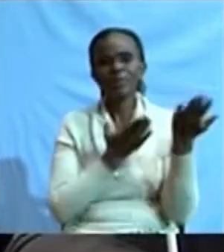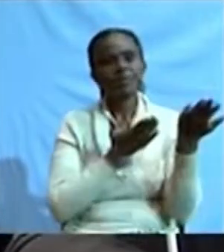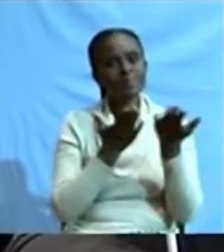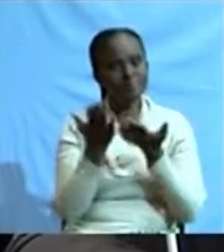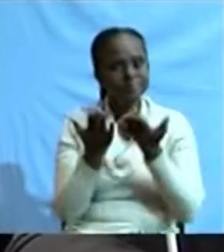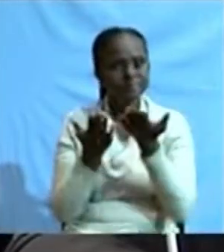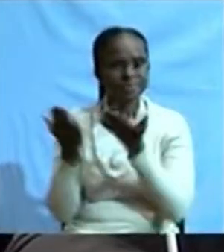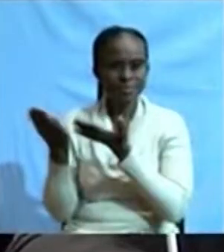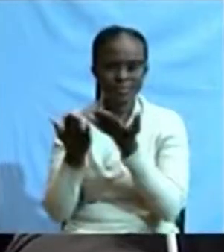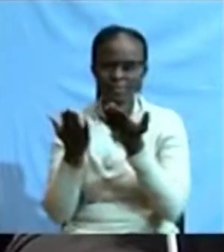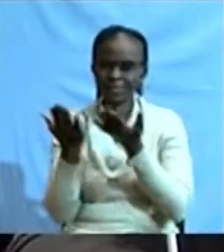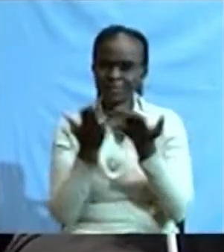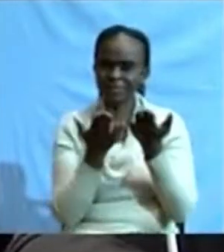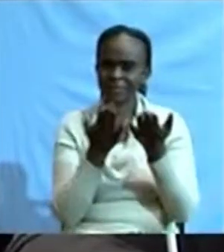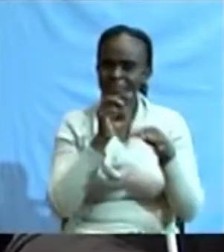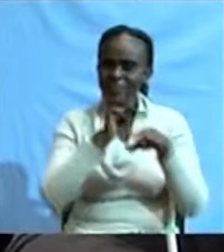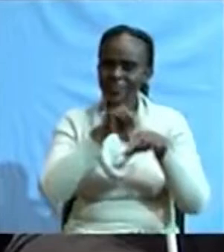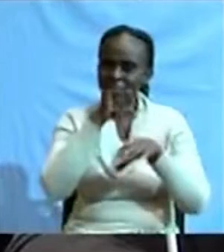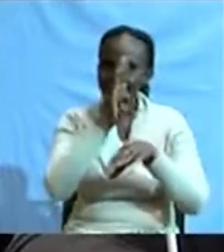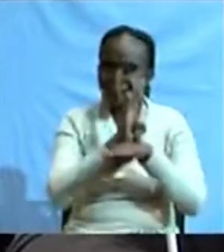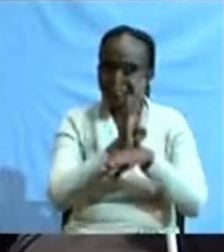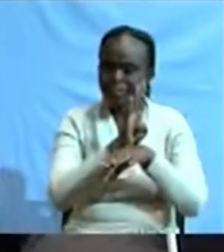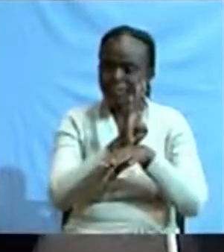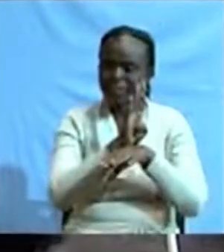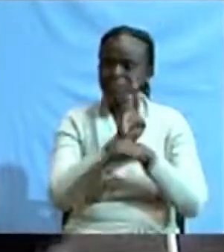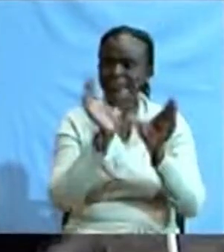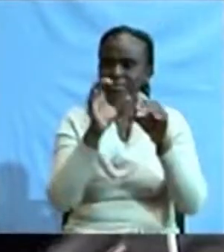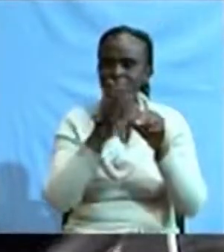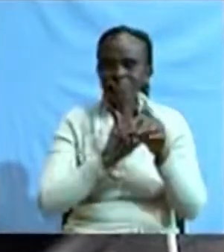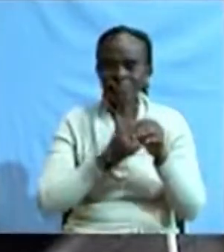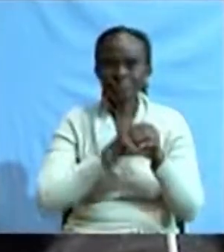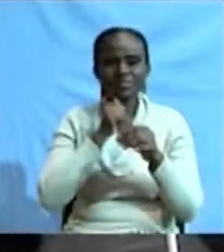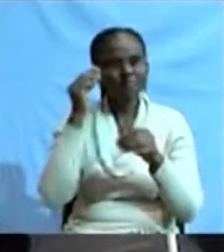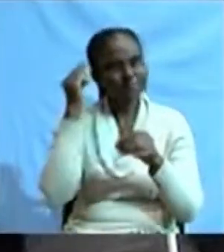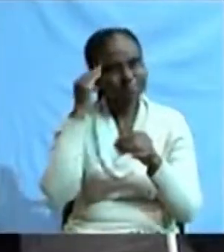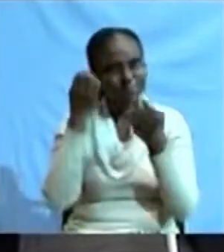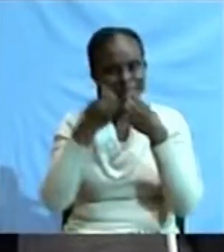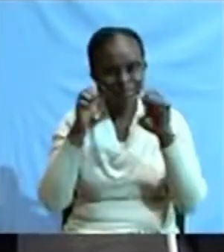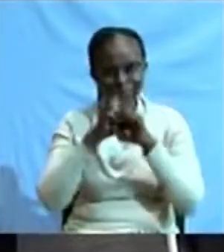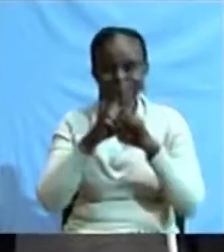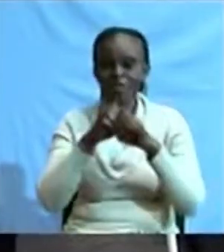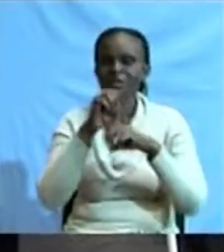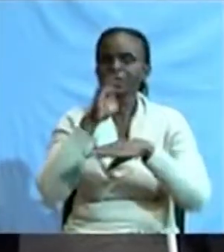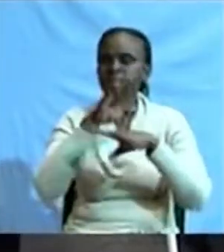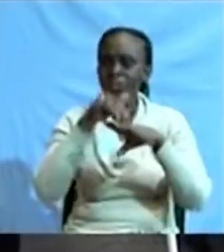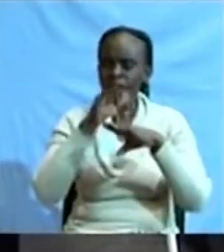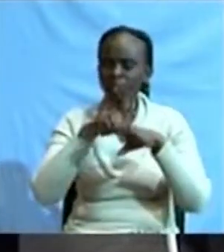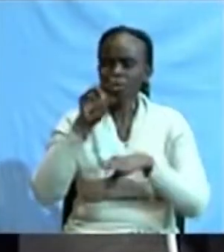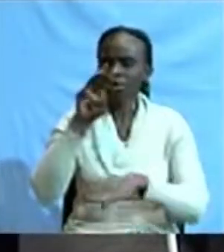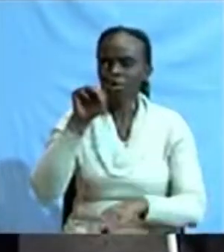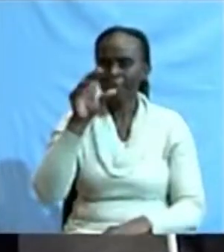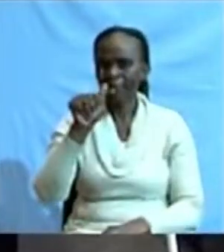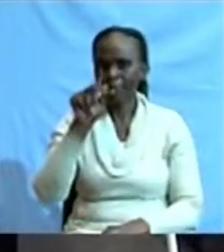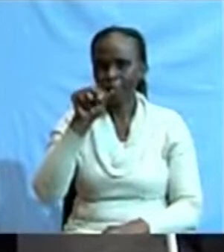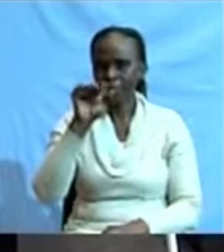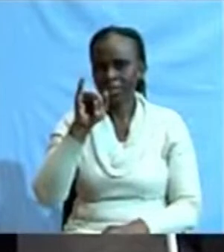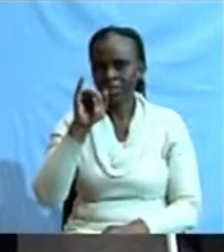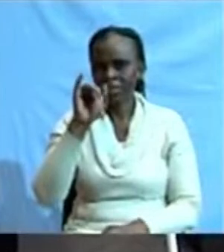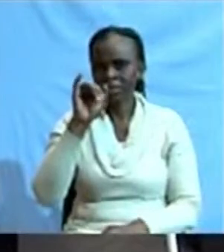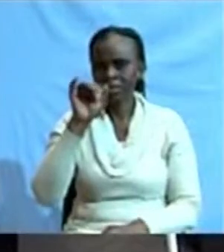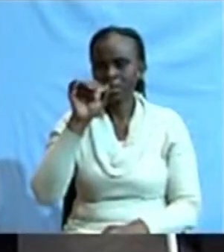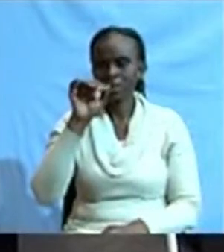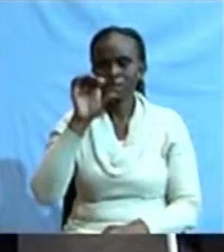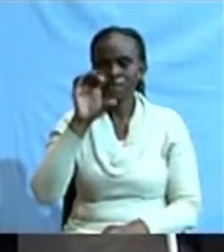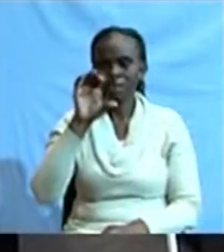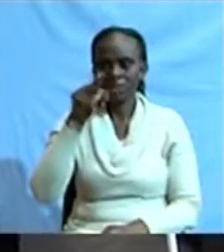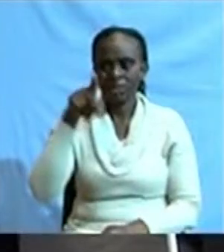that Mbala municipal, I don't know why it's even municipal, because there's some town